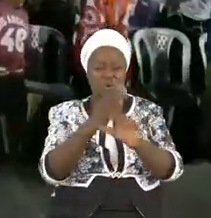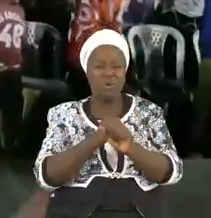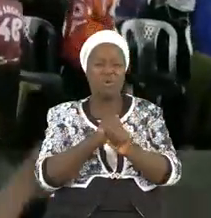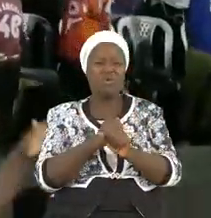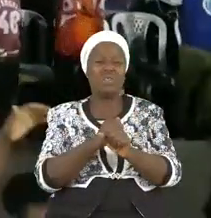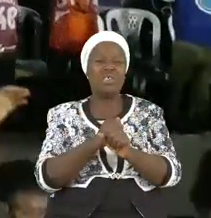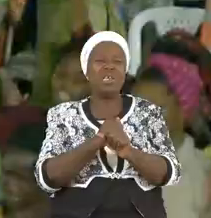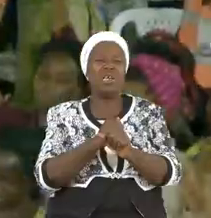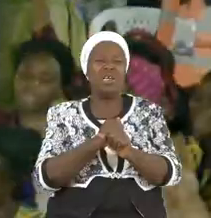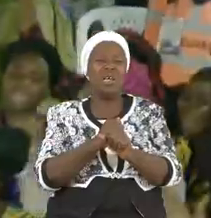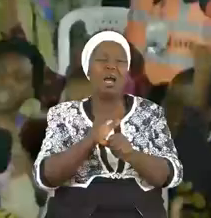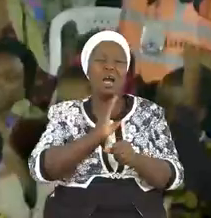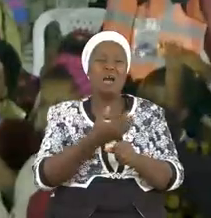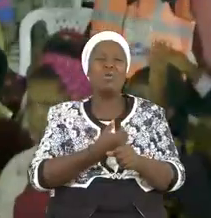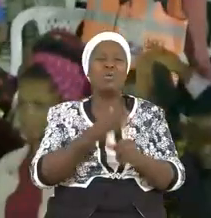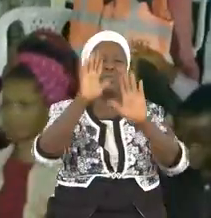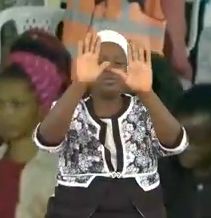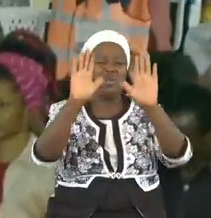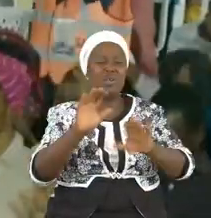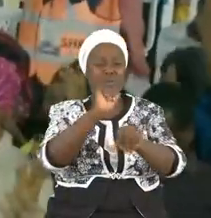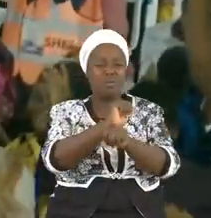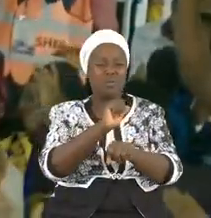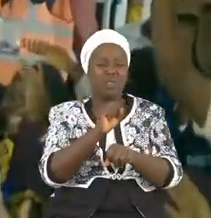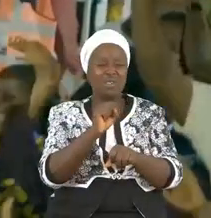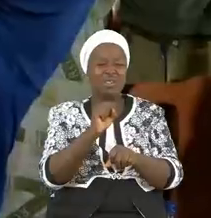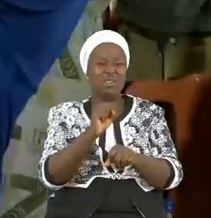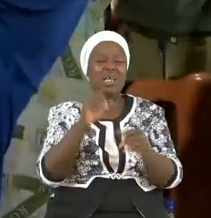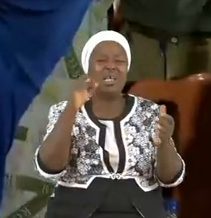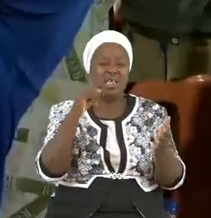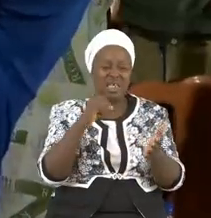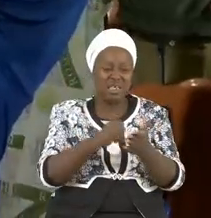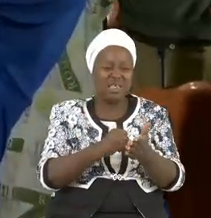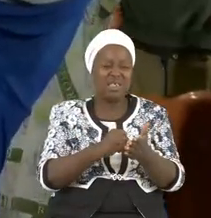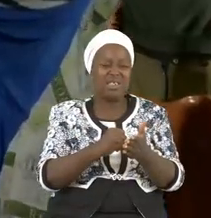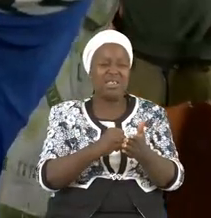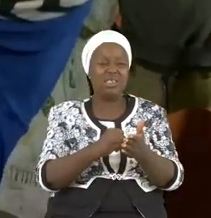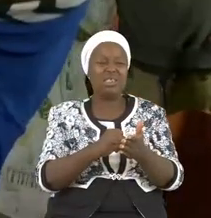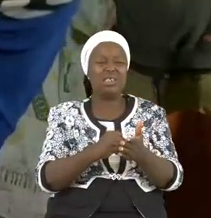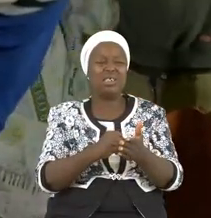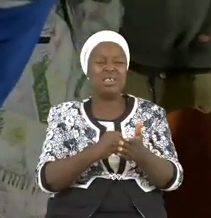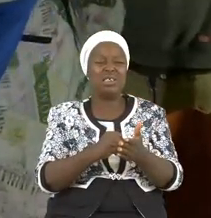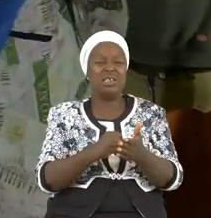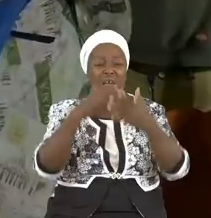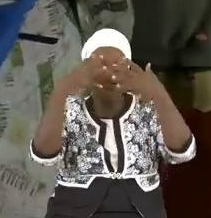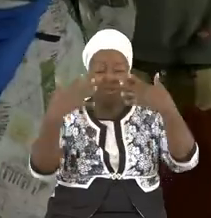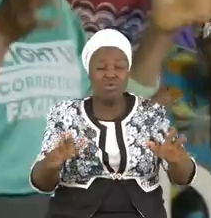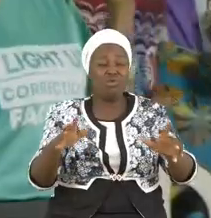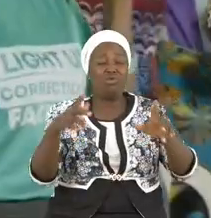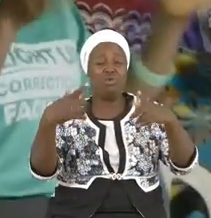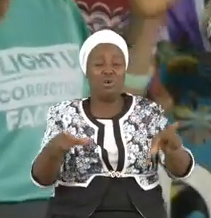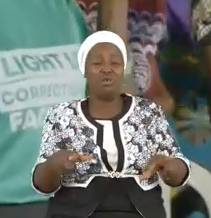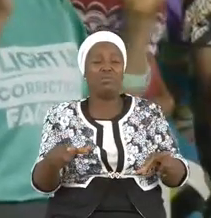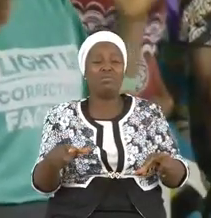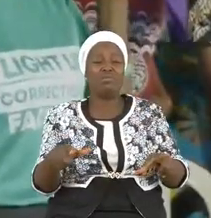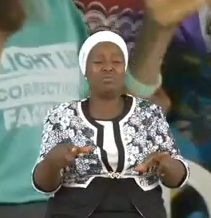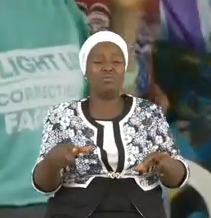our miracles. Amen. It is done. For you, it is done.